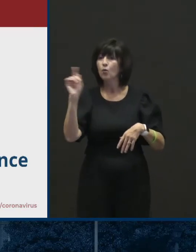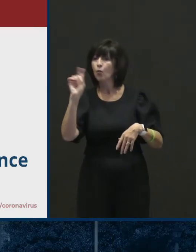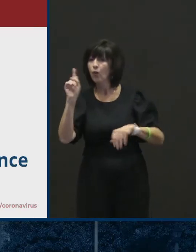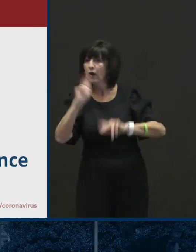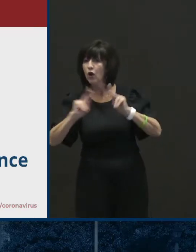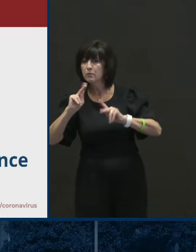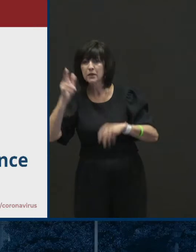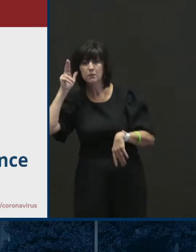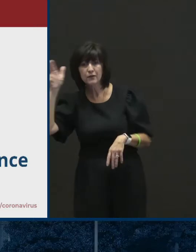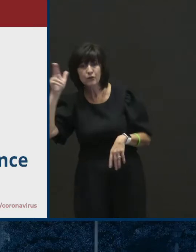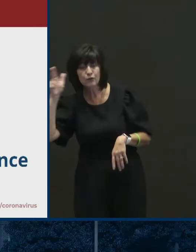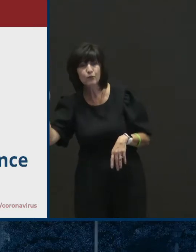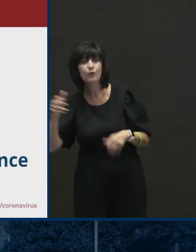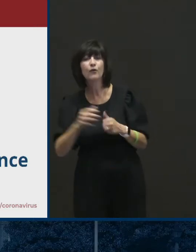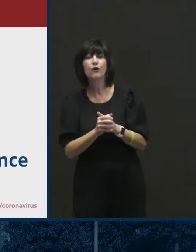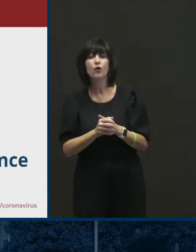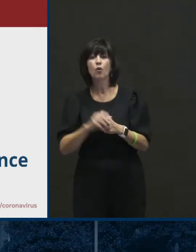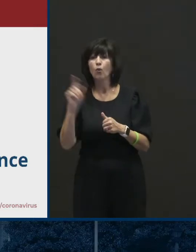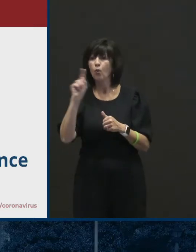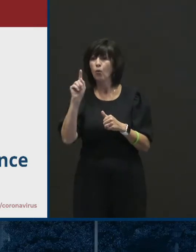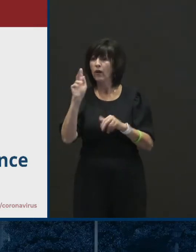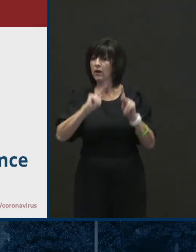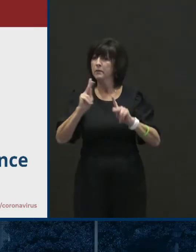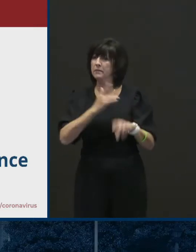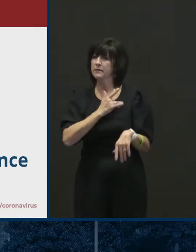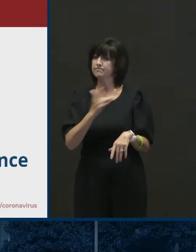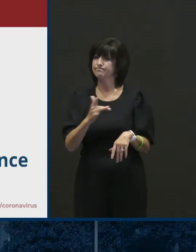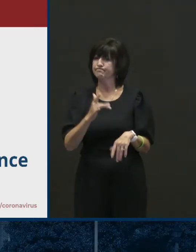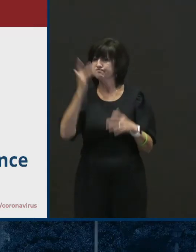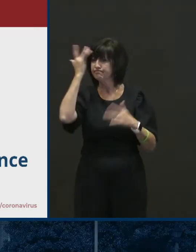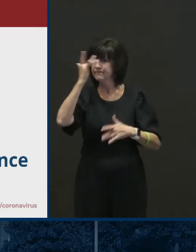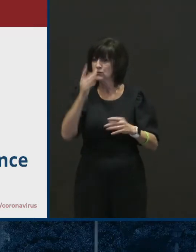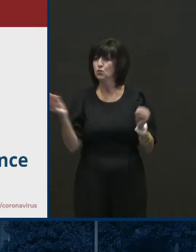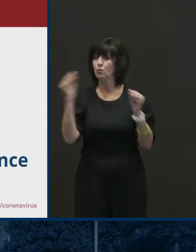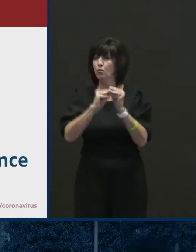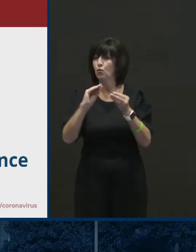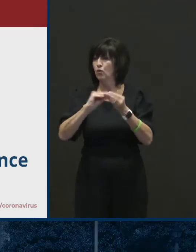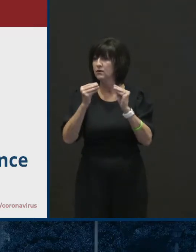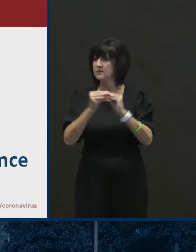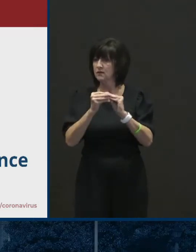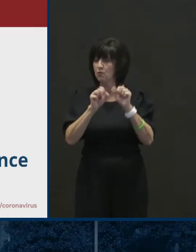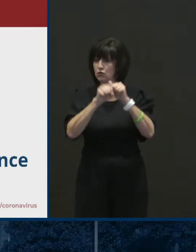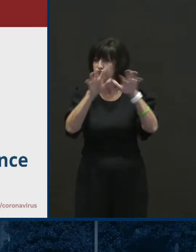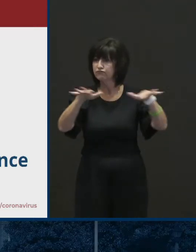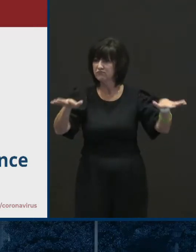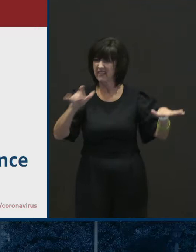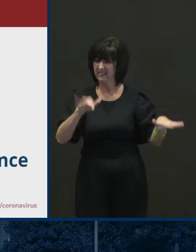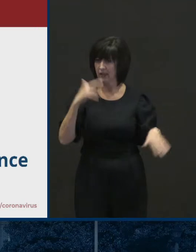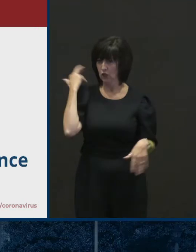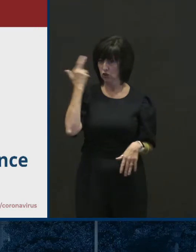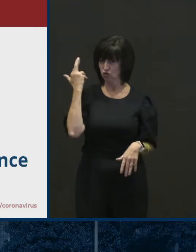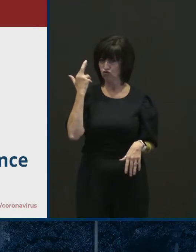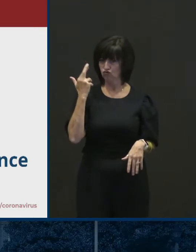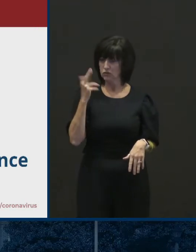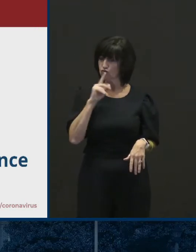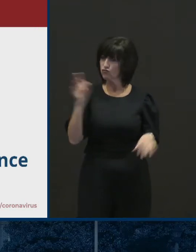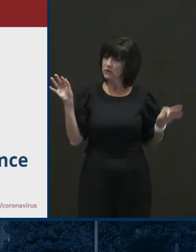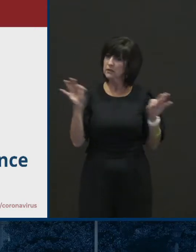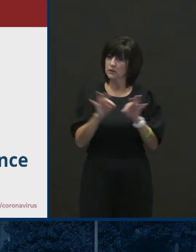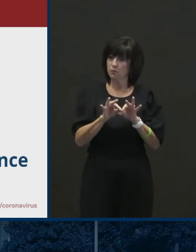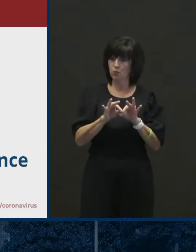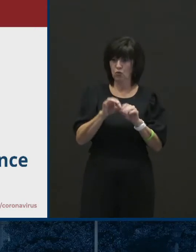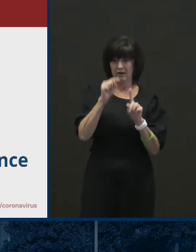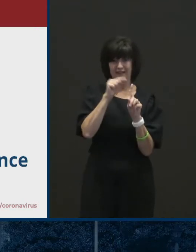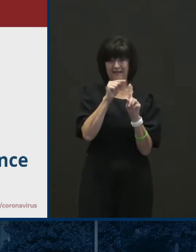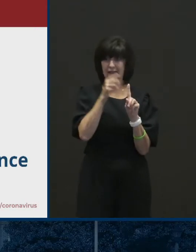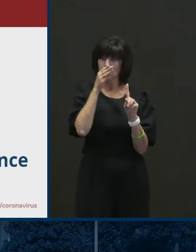the case investigations we do. One of the reasons why it's so important that somebody who tests positive talks